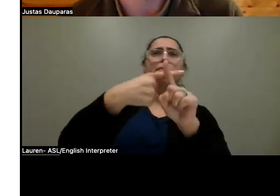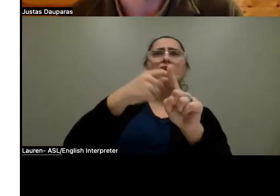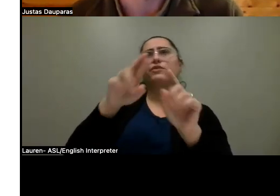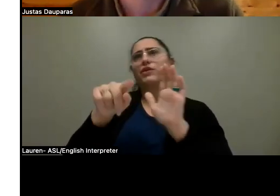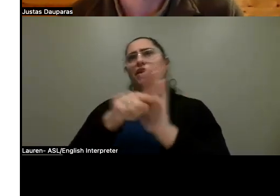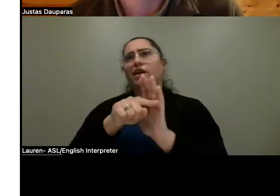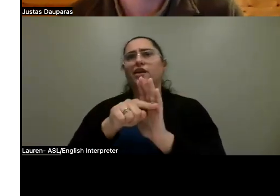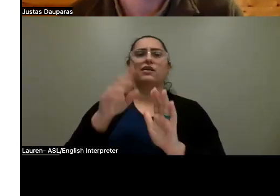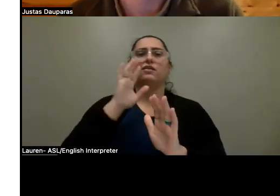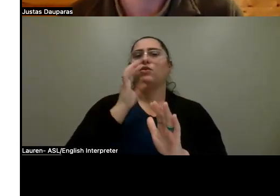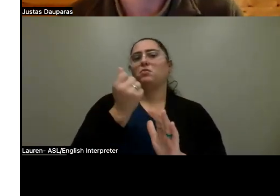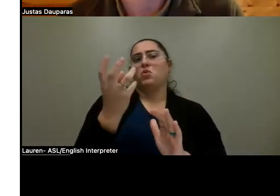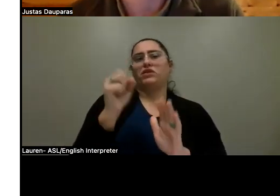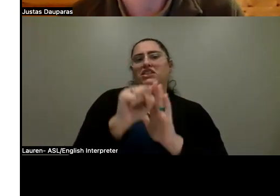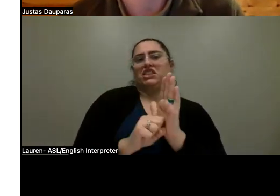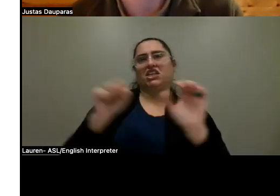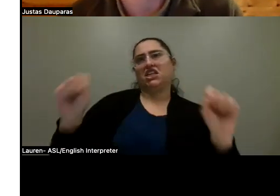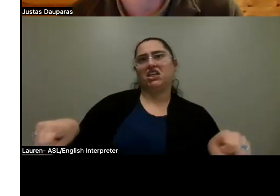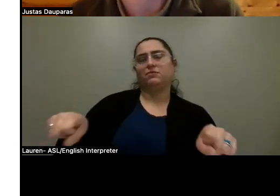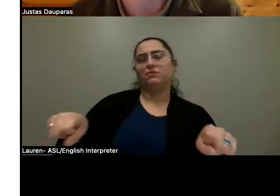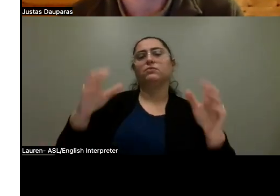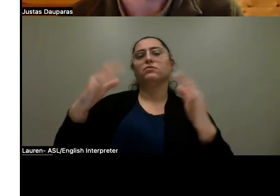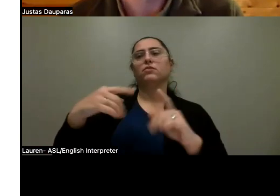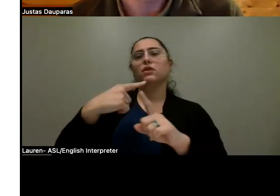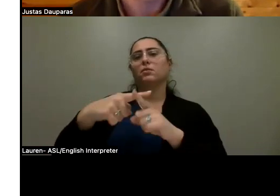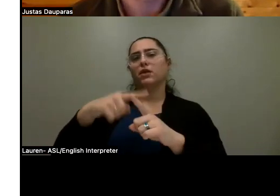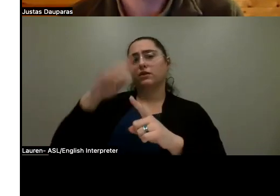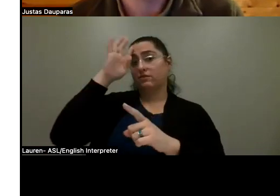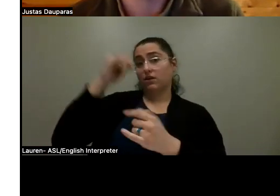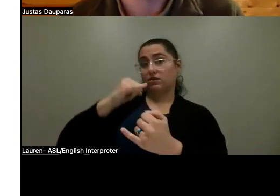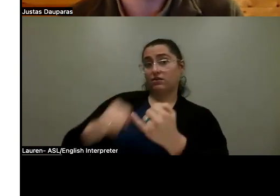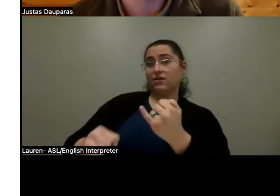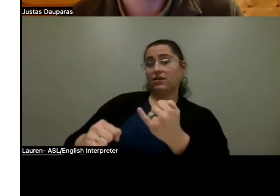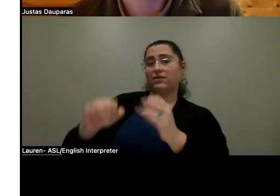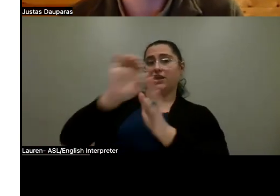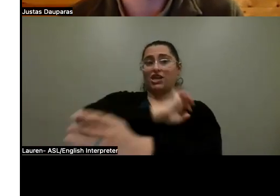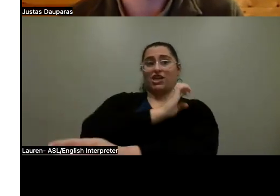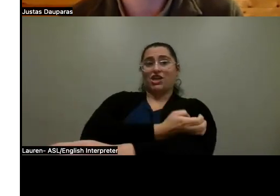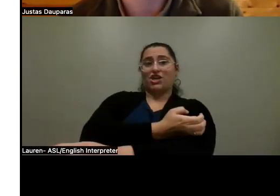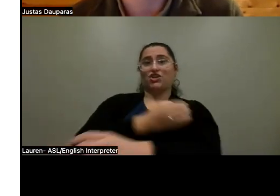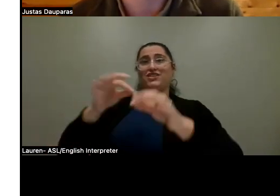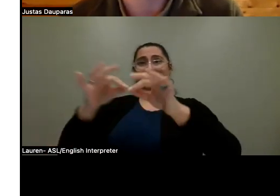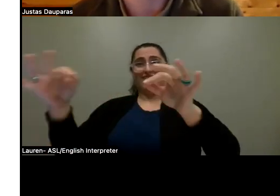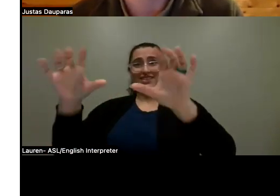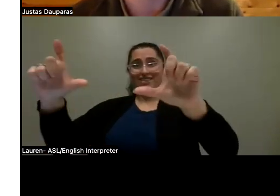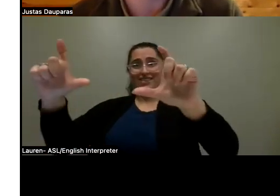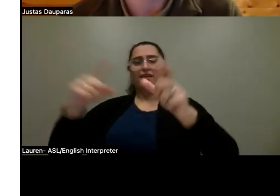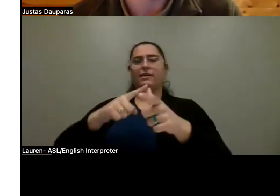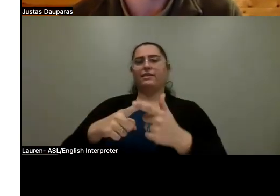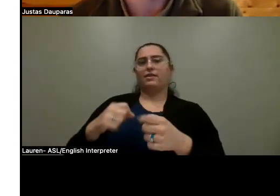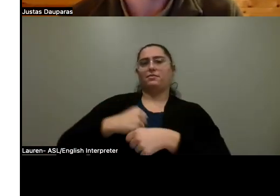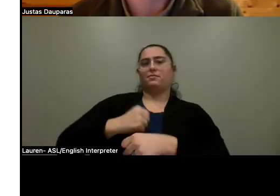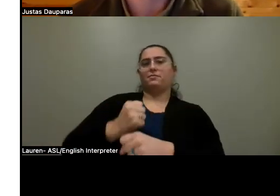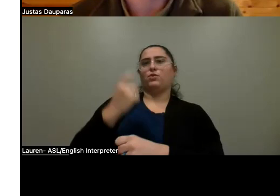design, coming up with a final sort of energy, we can think, and then making one distribution from which you sample and you populate all the